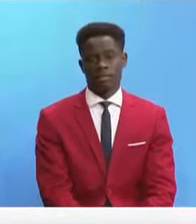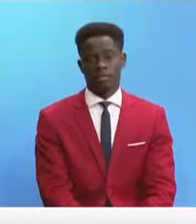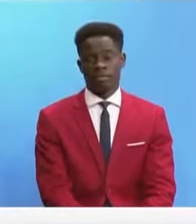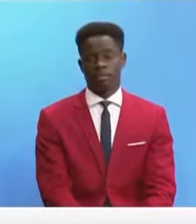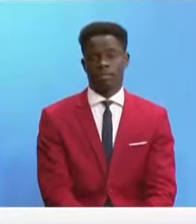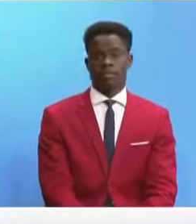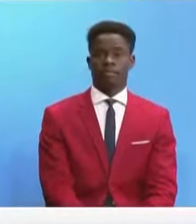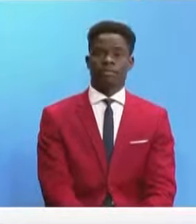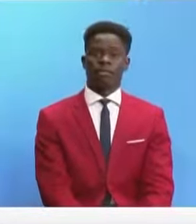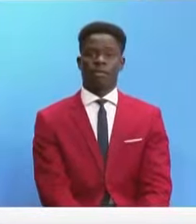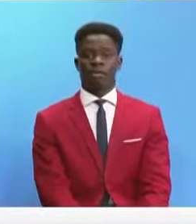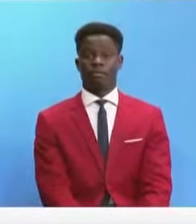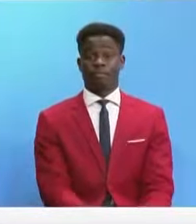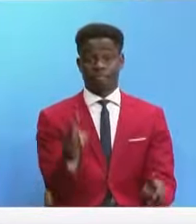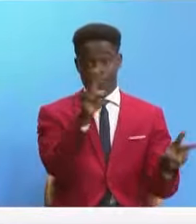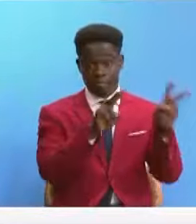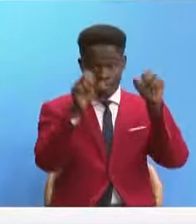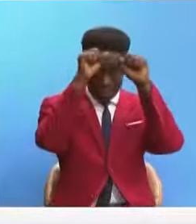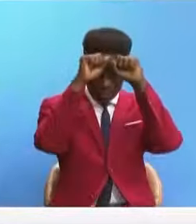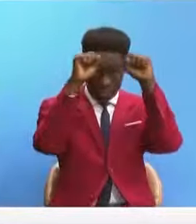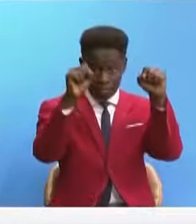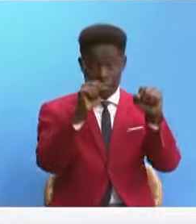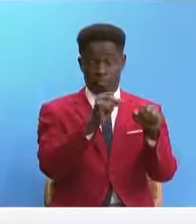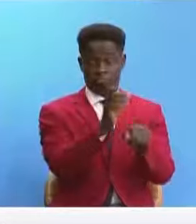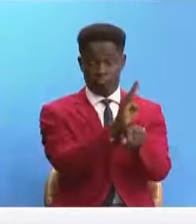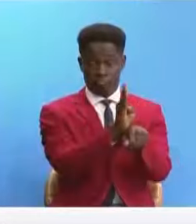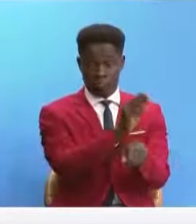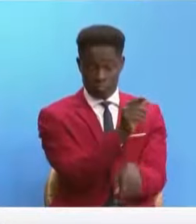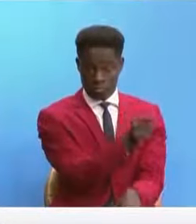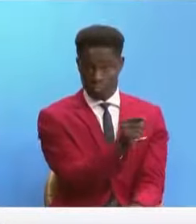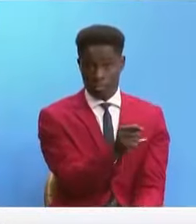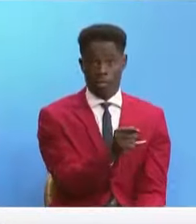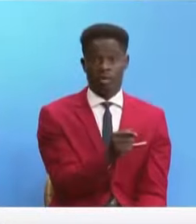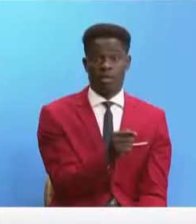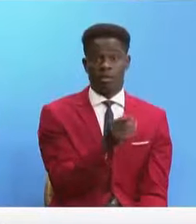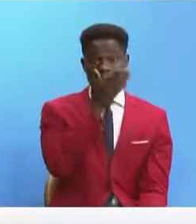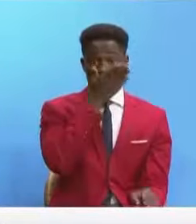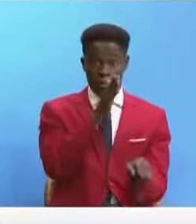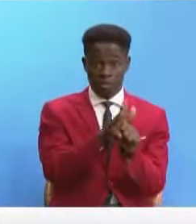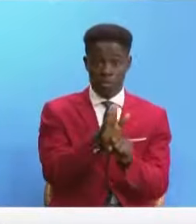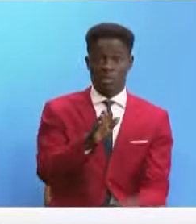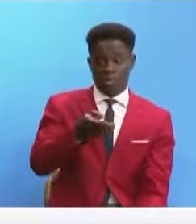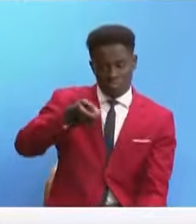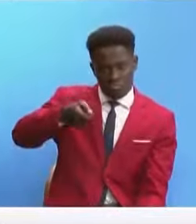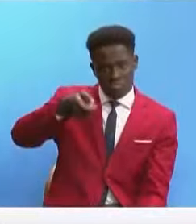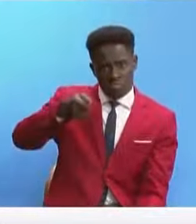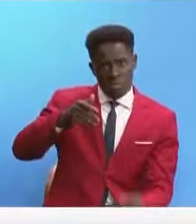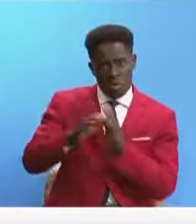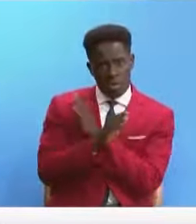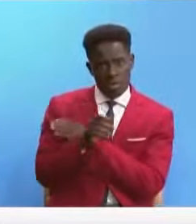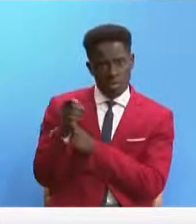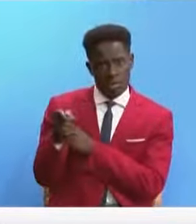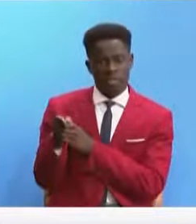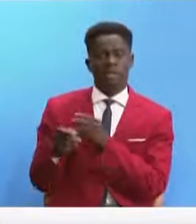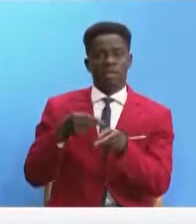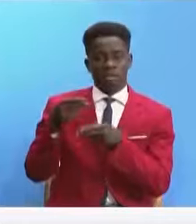Meanwhile, visiting President of Burundi, Evariste Ndayishimiye, has assured Seedco Zambia that his country will buy seed from the Zambian